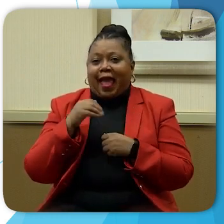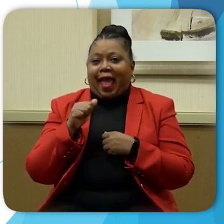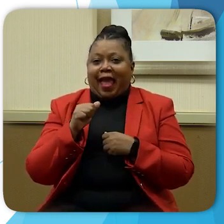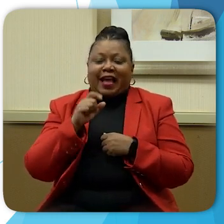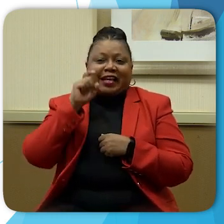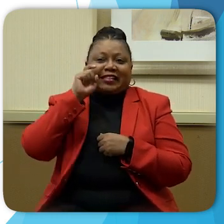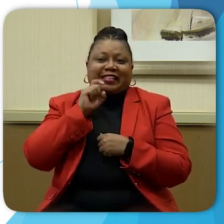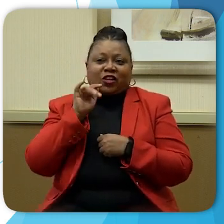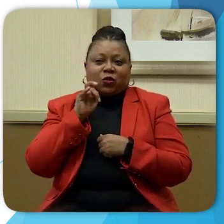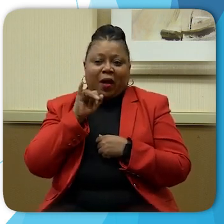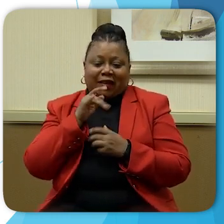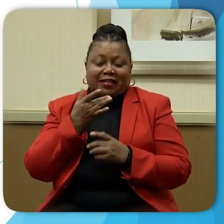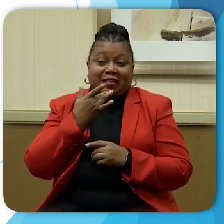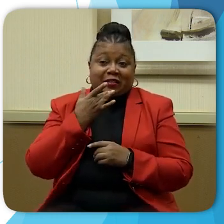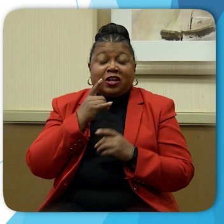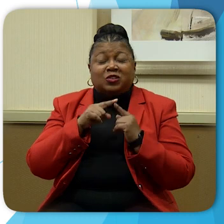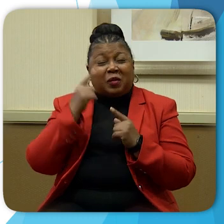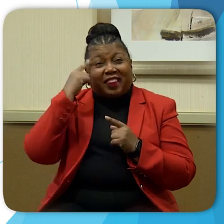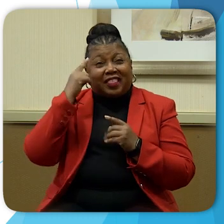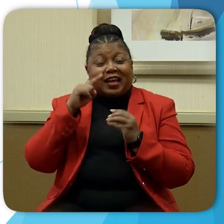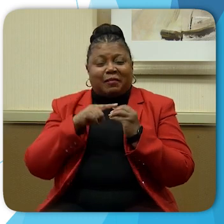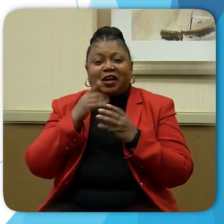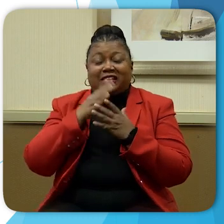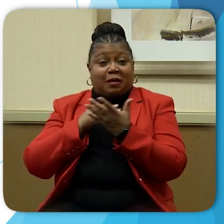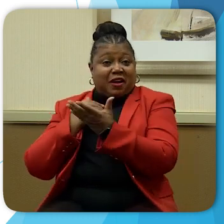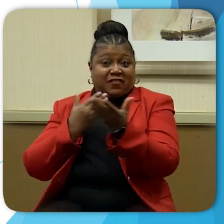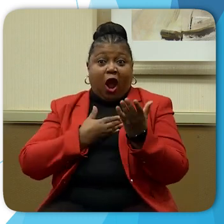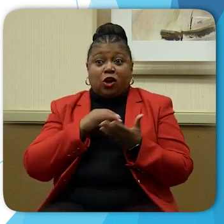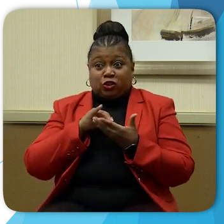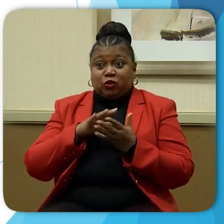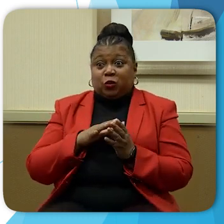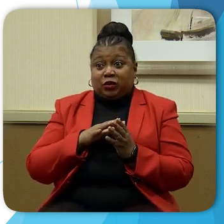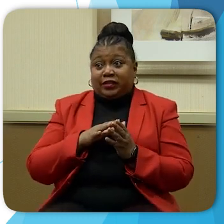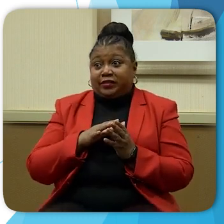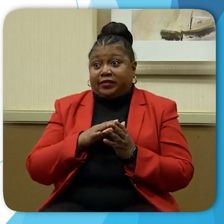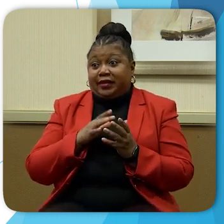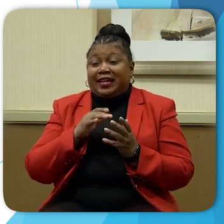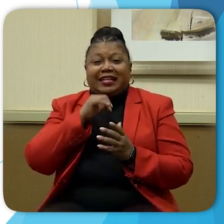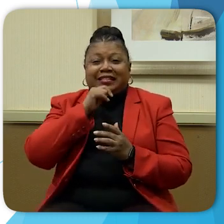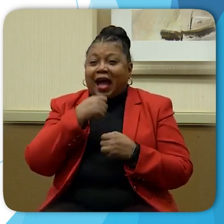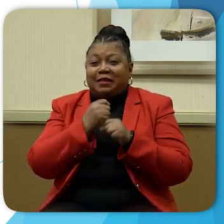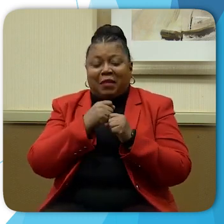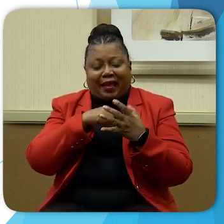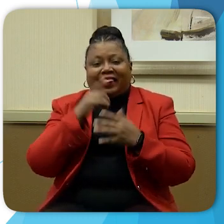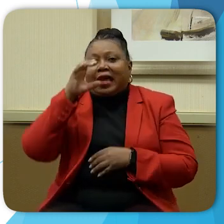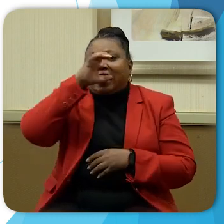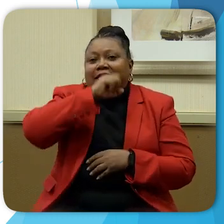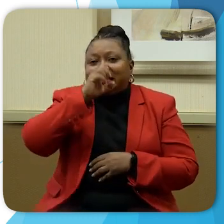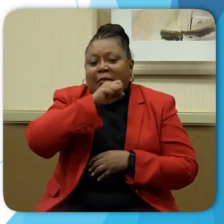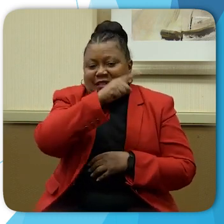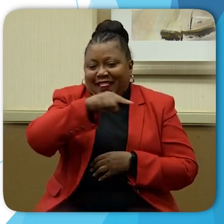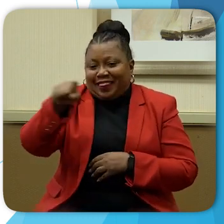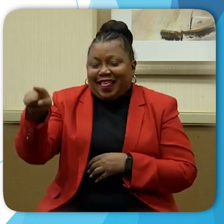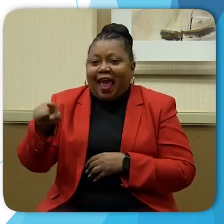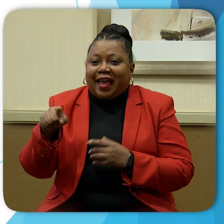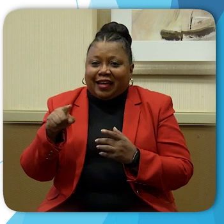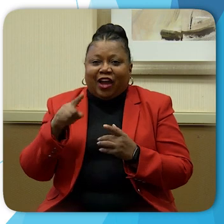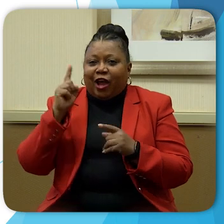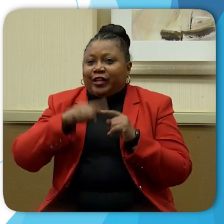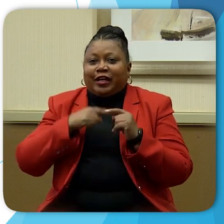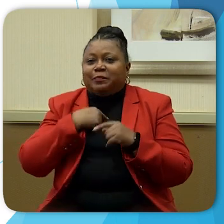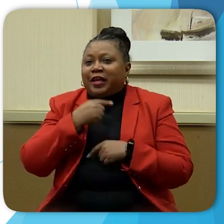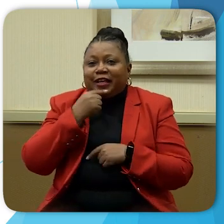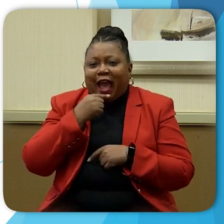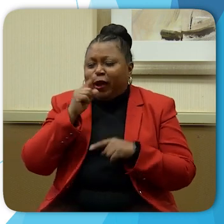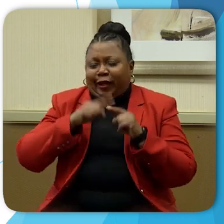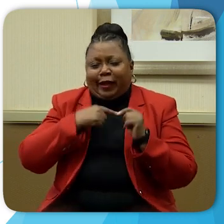a sexuality. And so when we think about some of our students not making the assumptions that they couldn't be